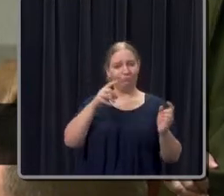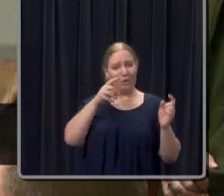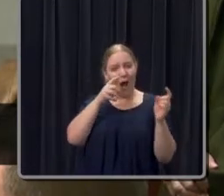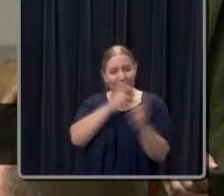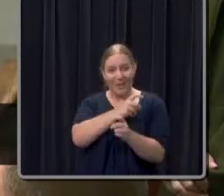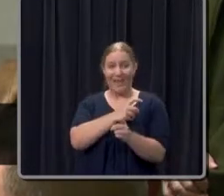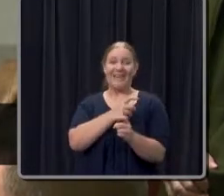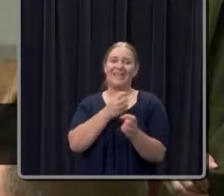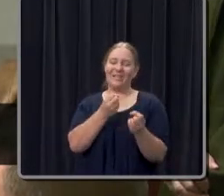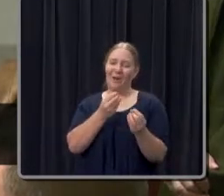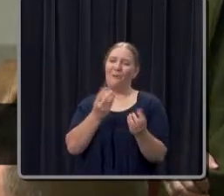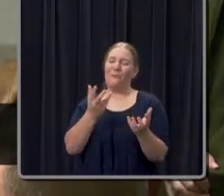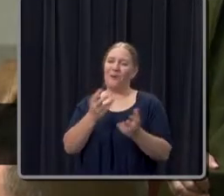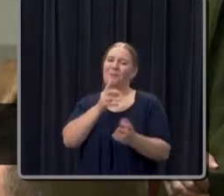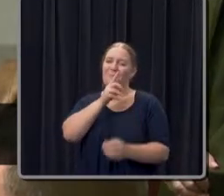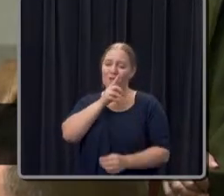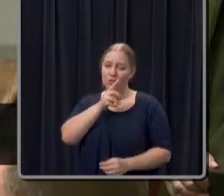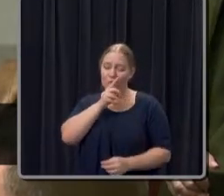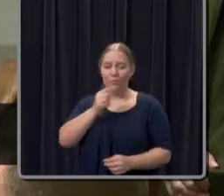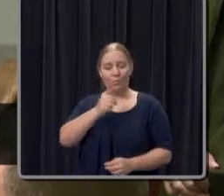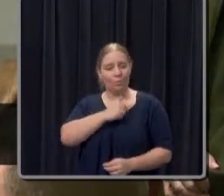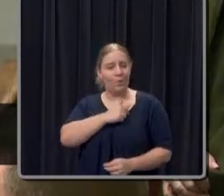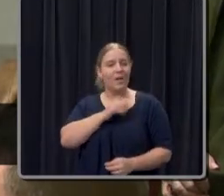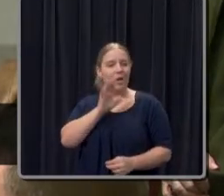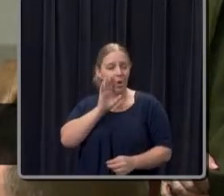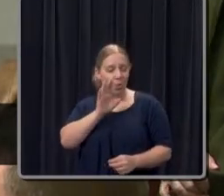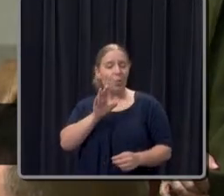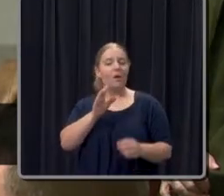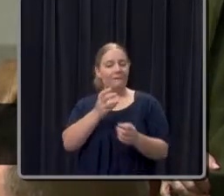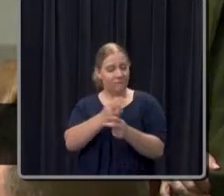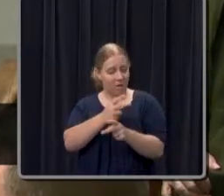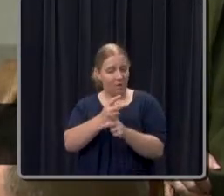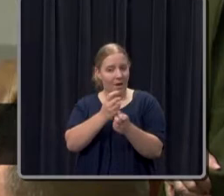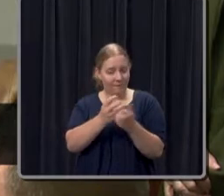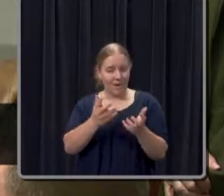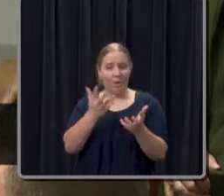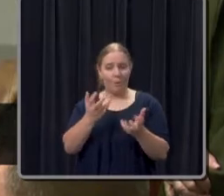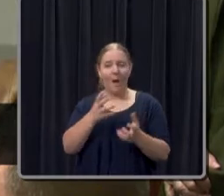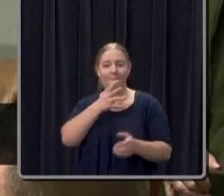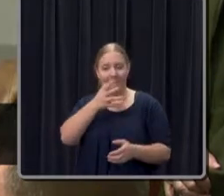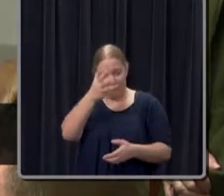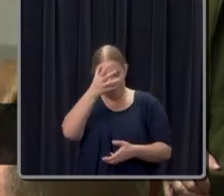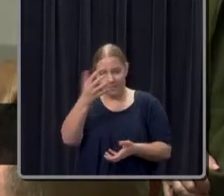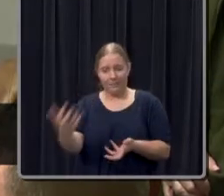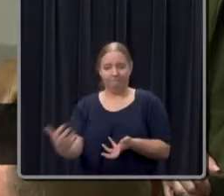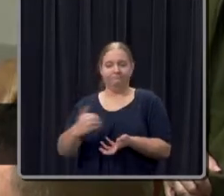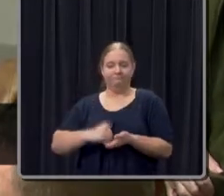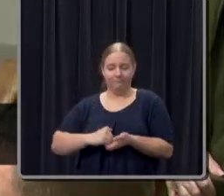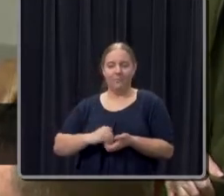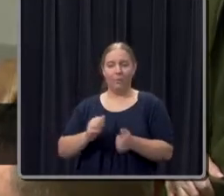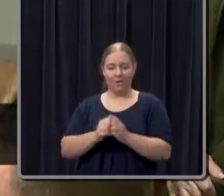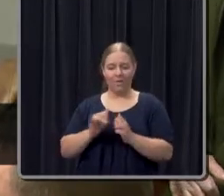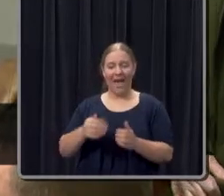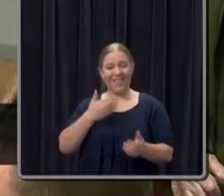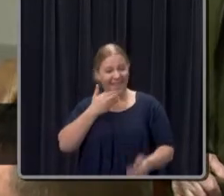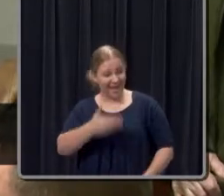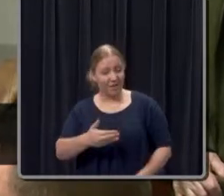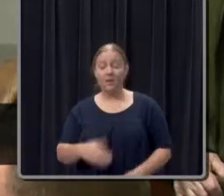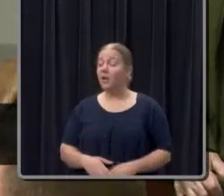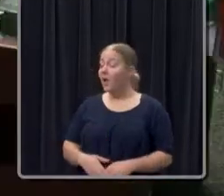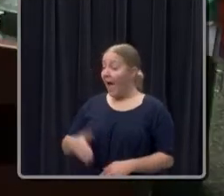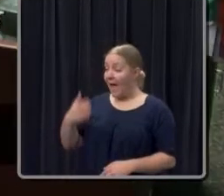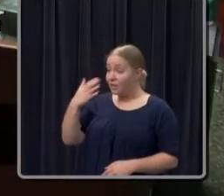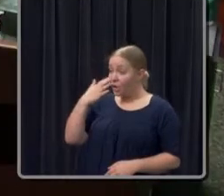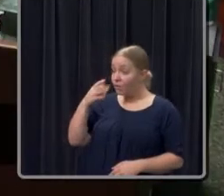creatures. And so we want to make sure that we tap into everything, and we want our parents to be there and be a partnership in that. So thank you. And I know you all have